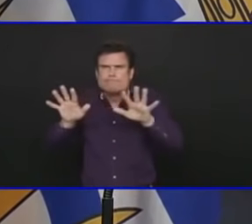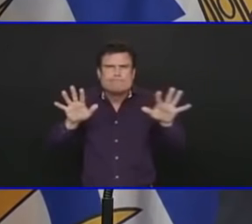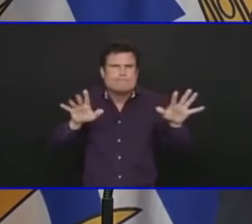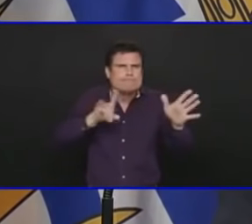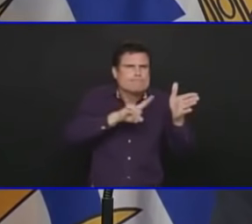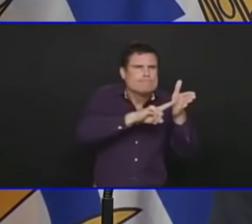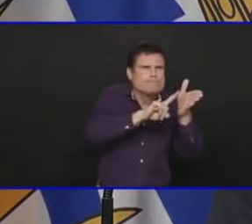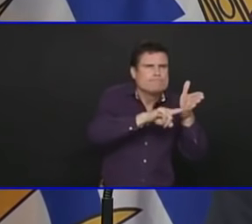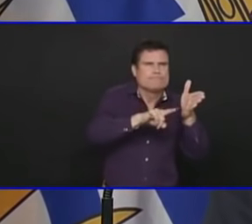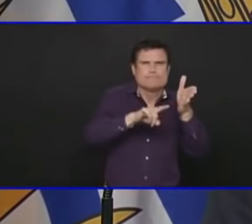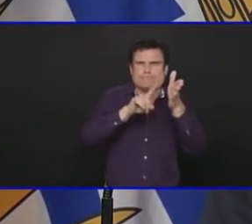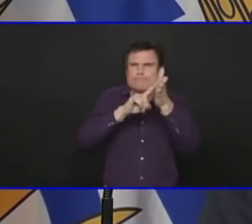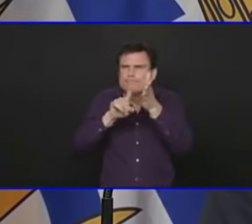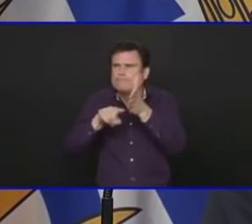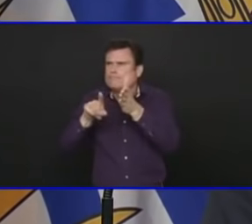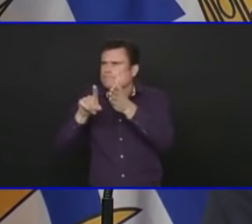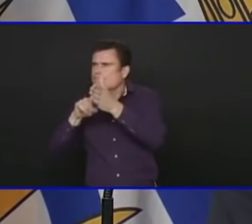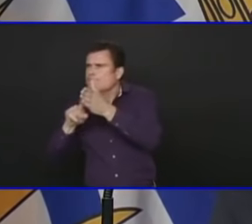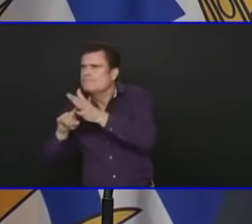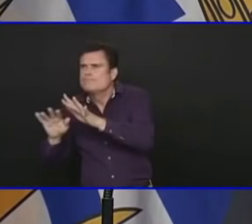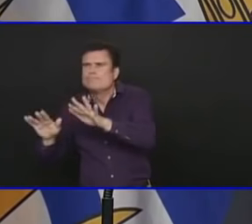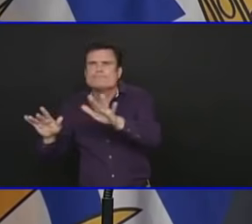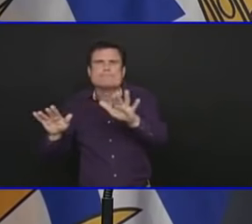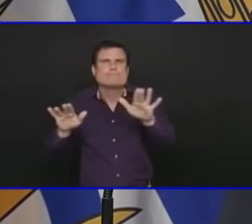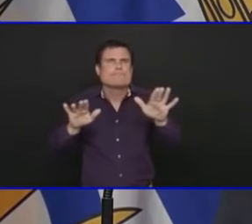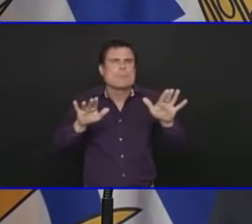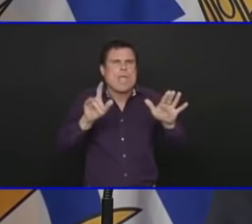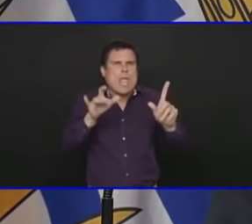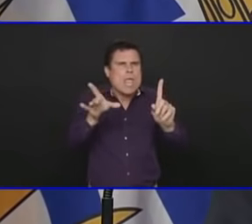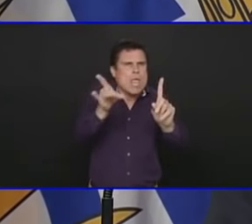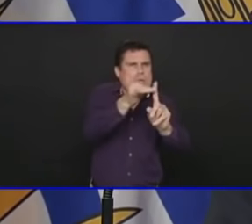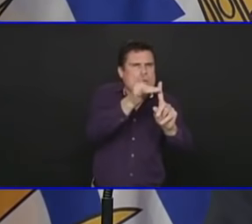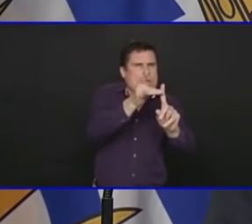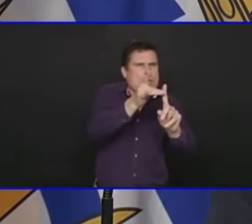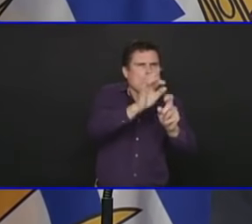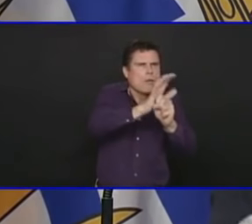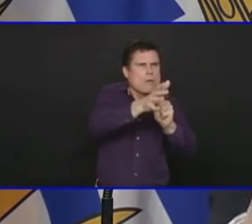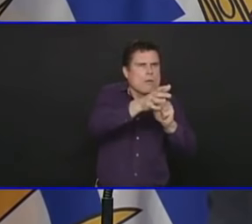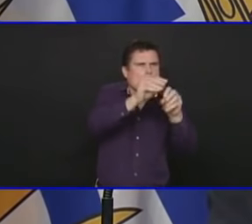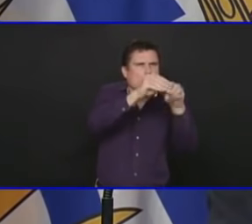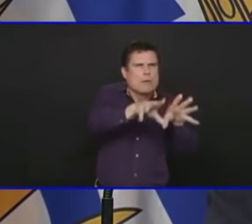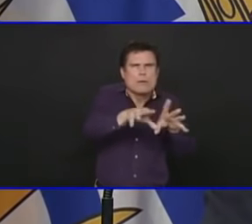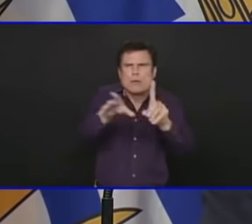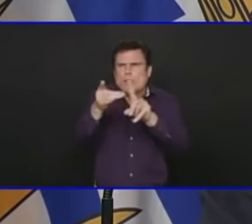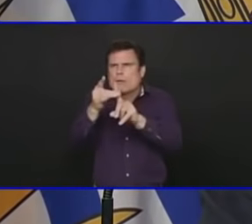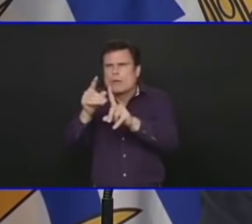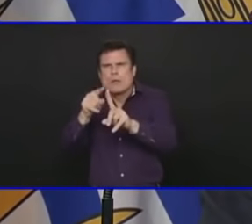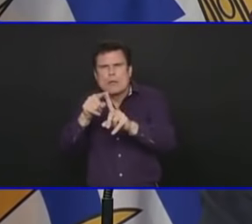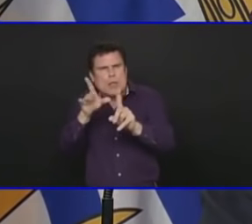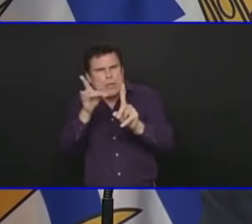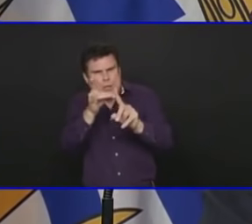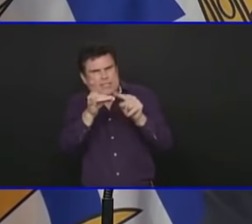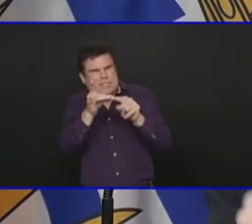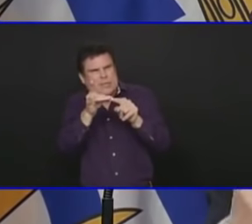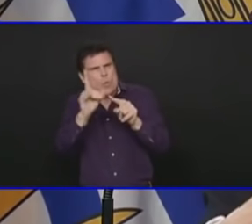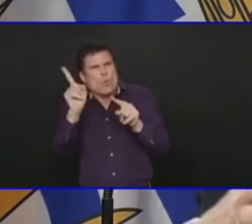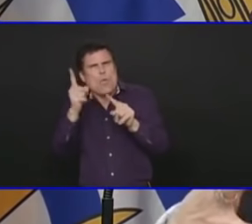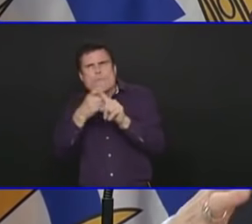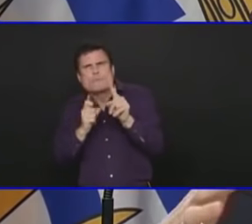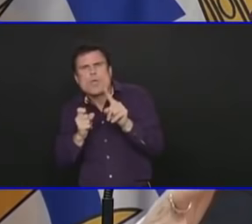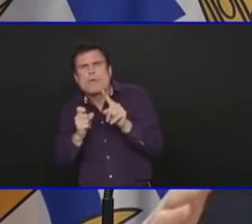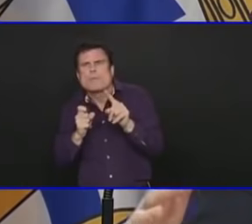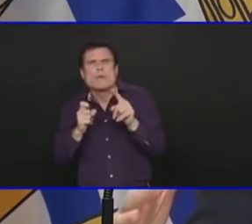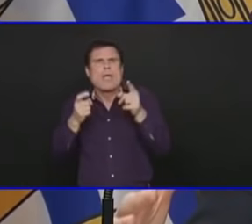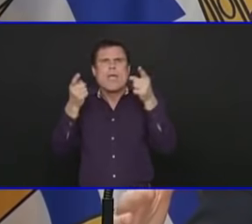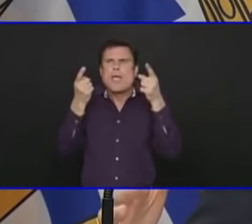can do it. We've shown in BC that we know how to manage this outbreak, that we can take the measures we need. Now is our